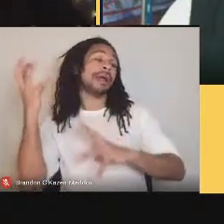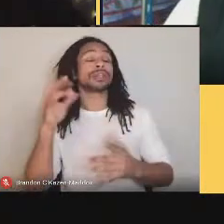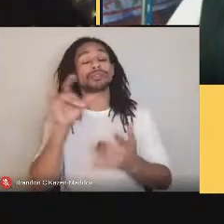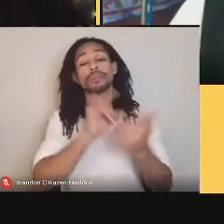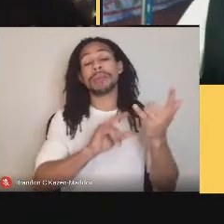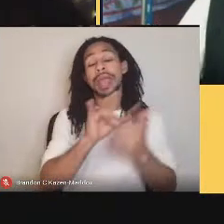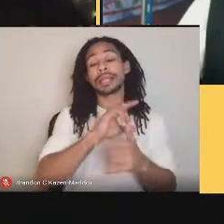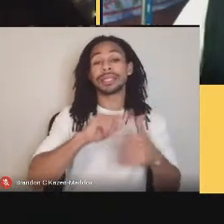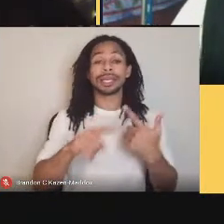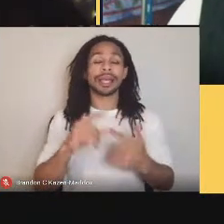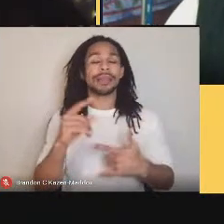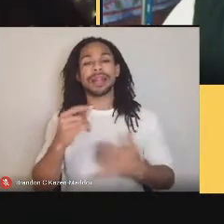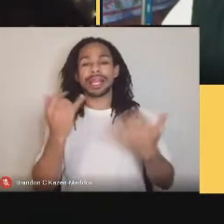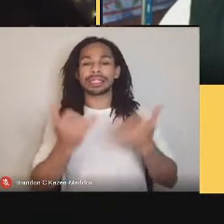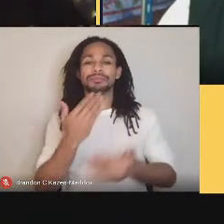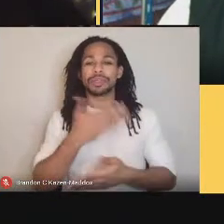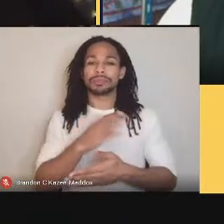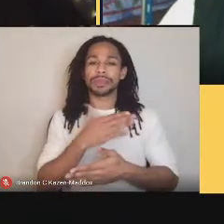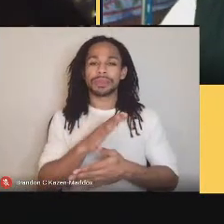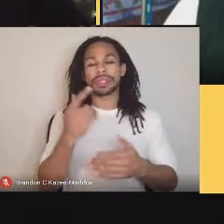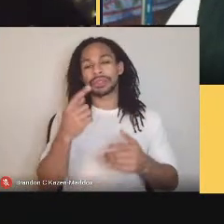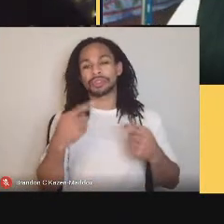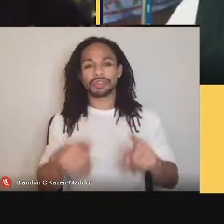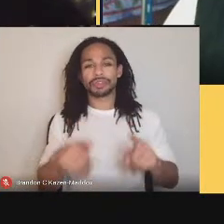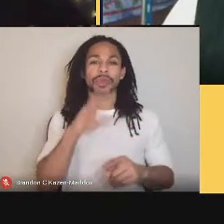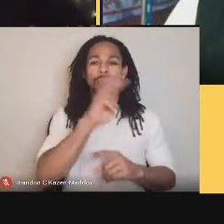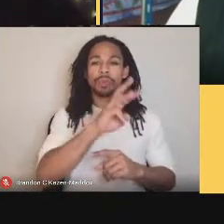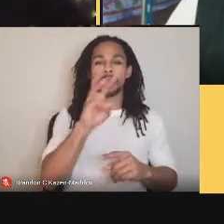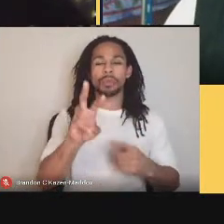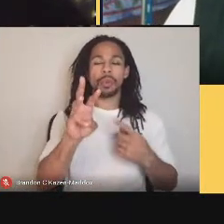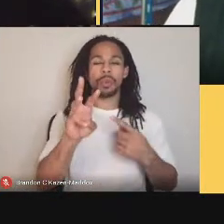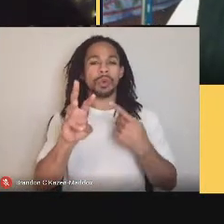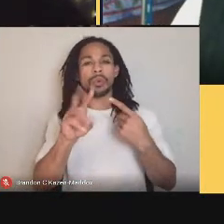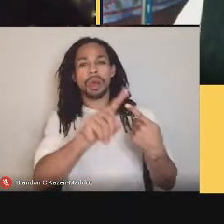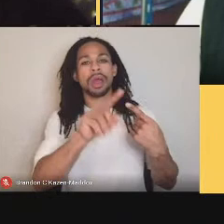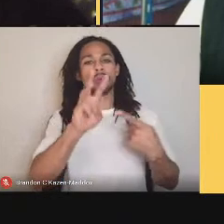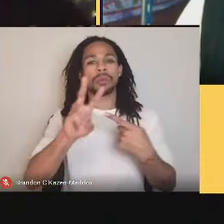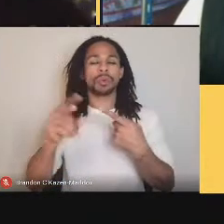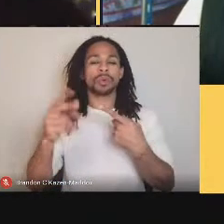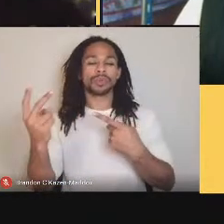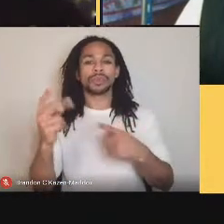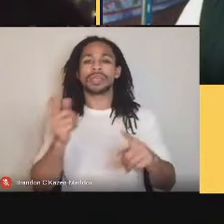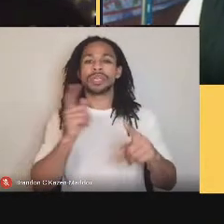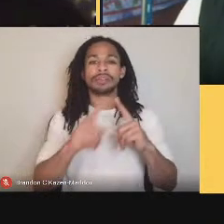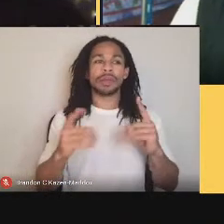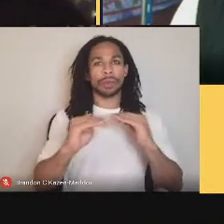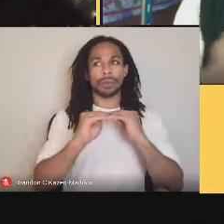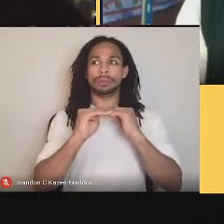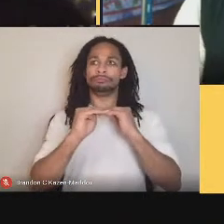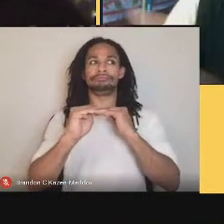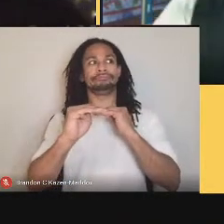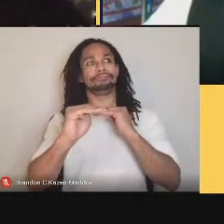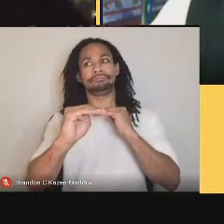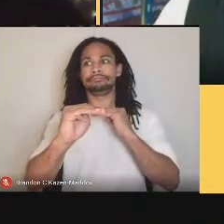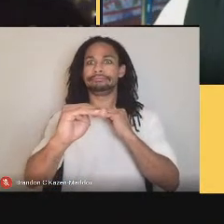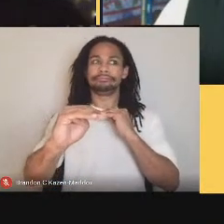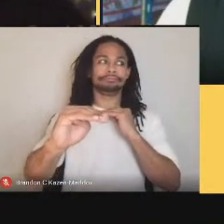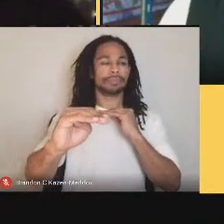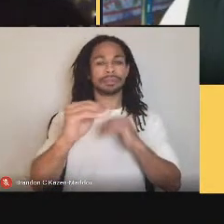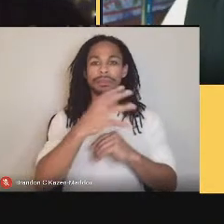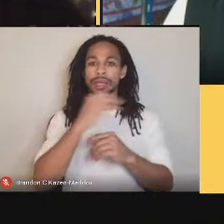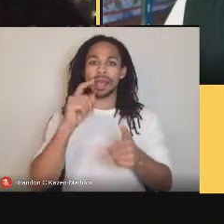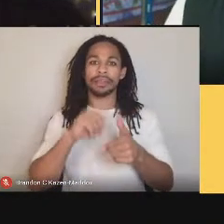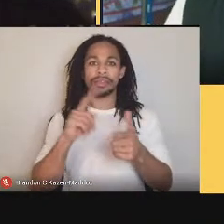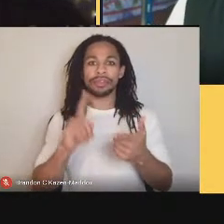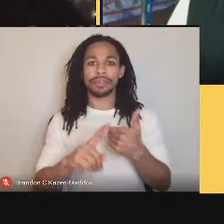20th century during the world wars, which were all very icy and atonal, and then towards the later